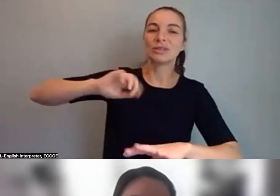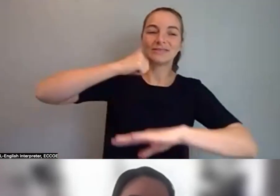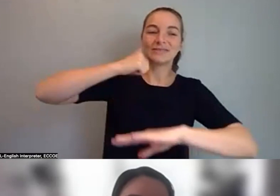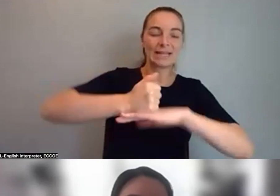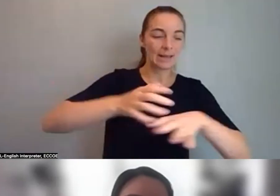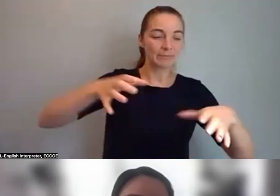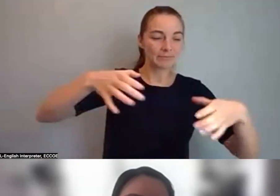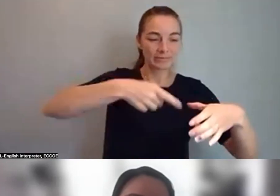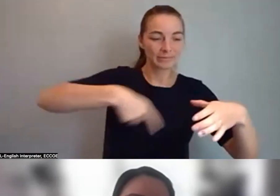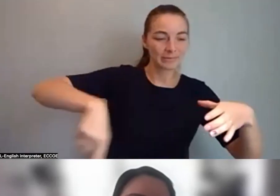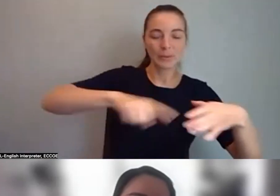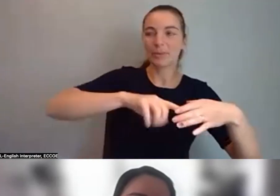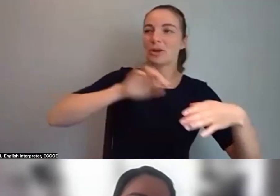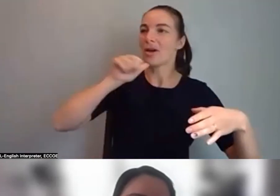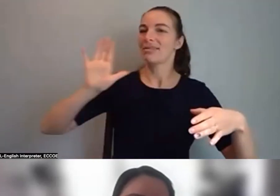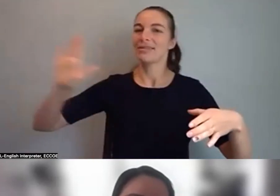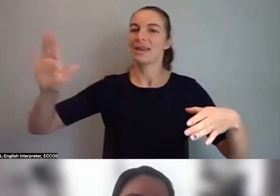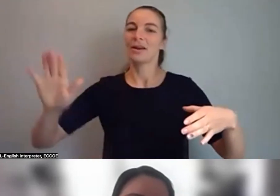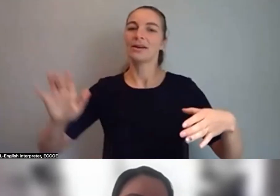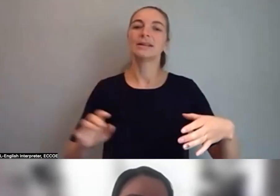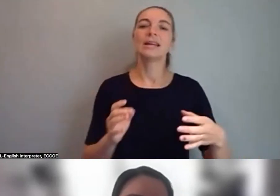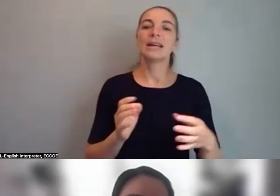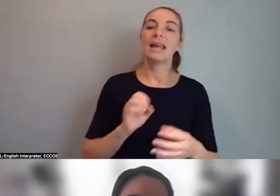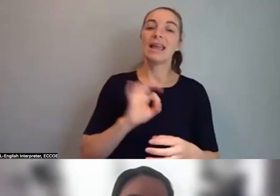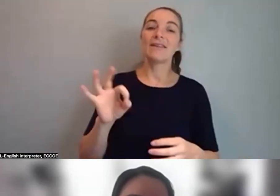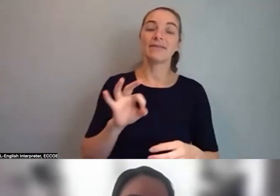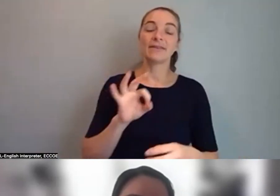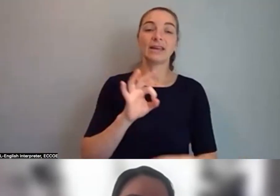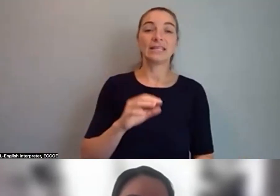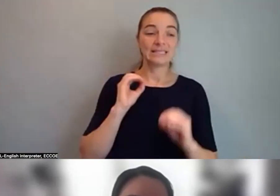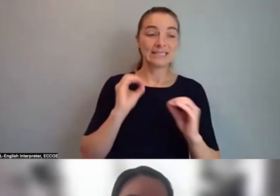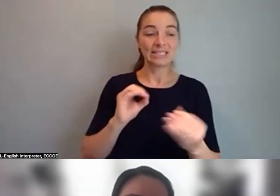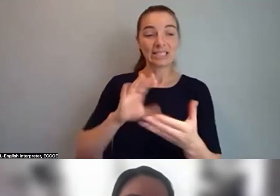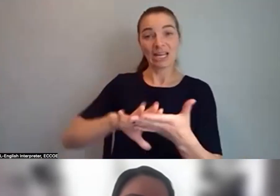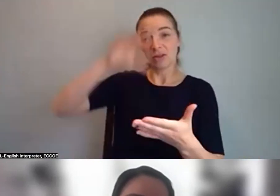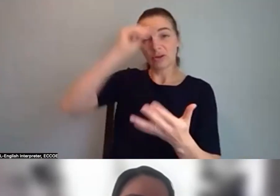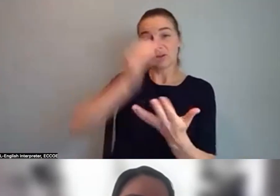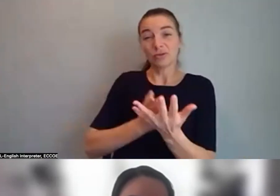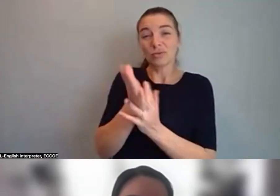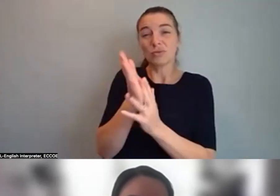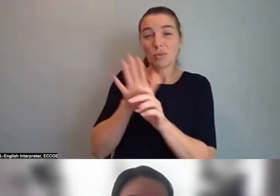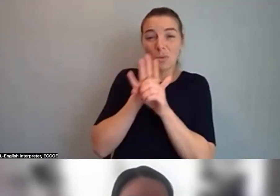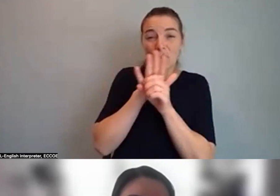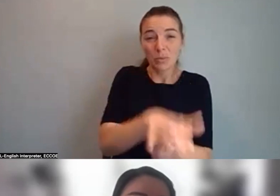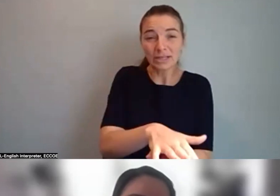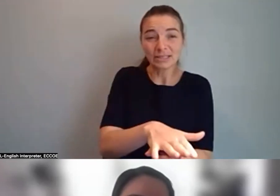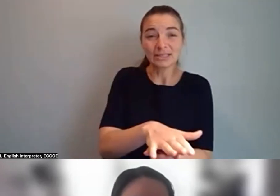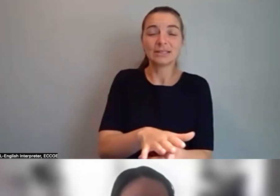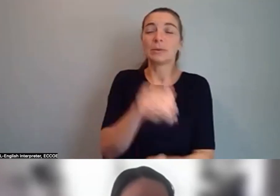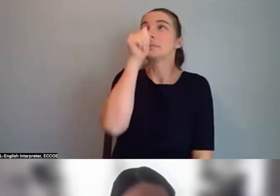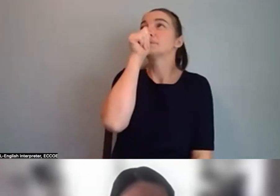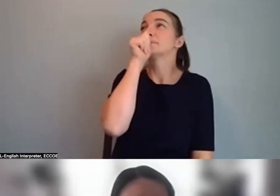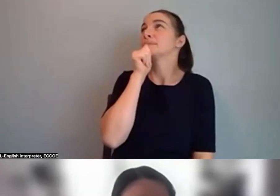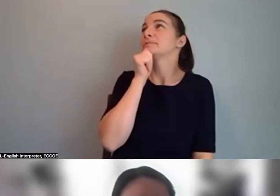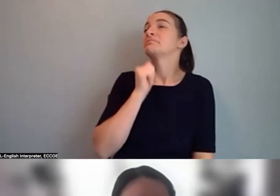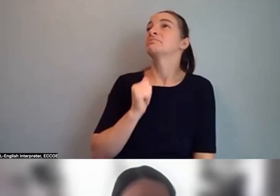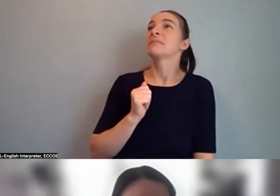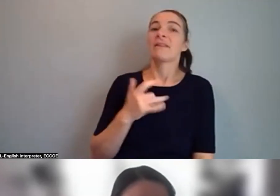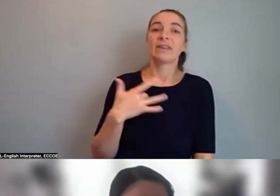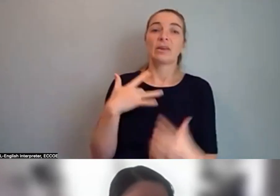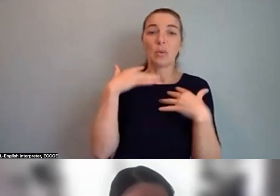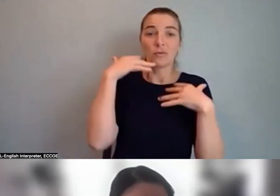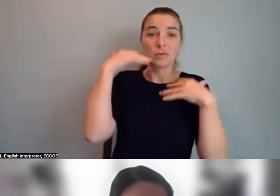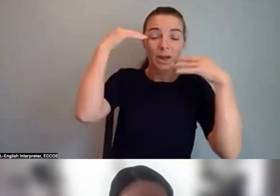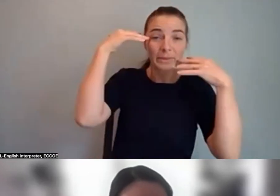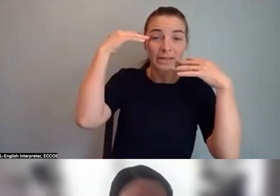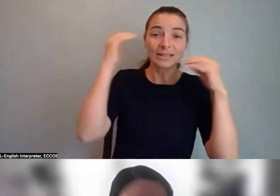teaching as well. Like, if you can teach through oppression, which it feels overwhelming, or you can teach through long histories